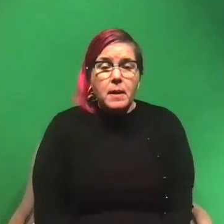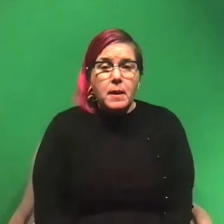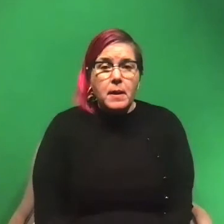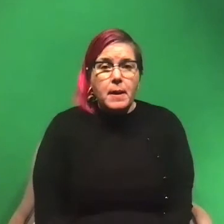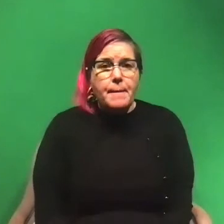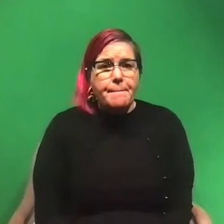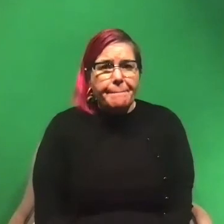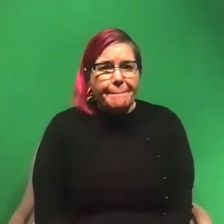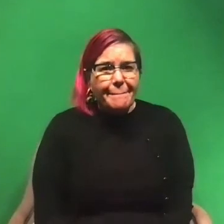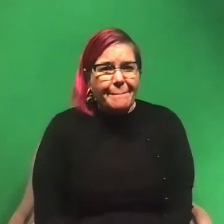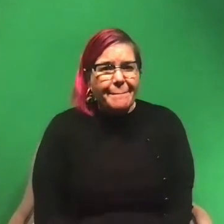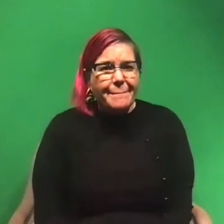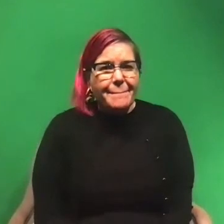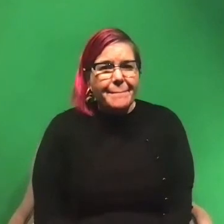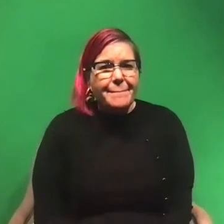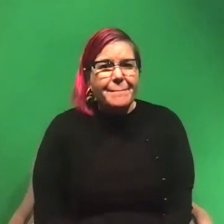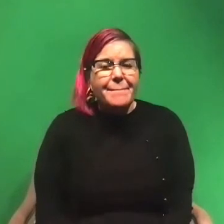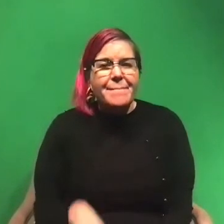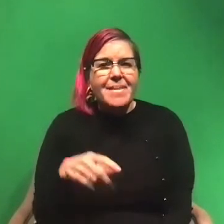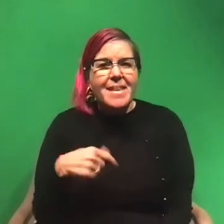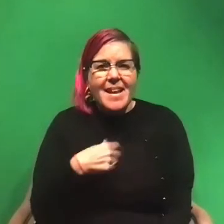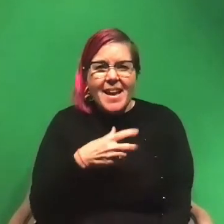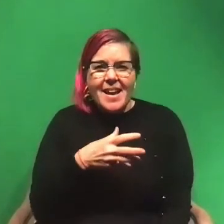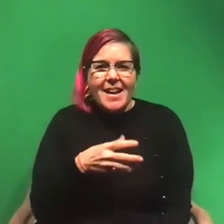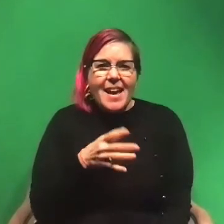I hate saying none in biology,